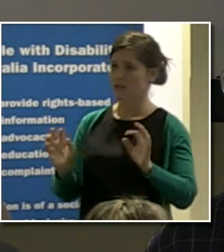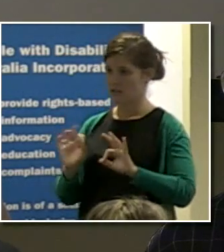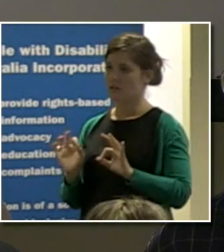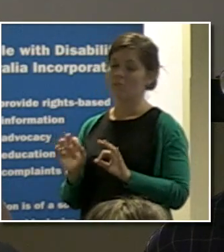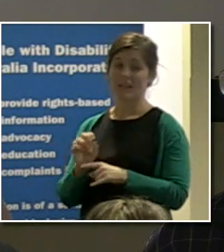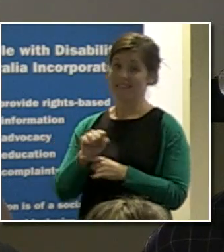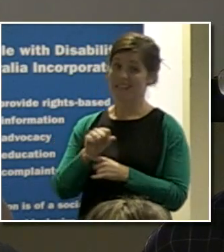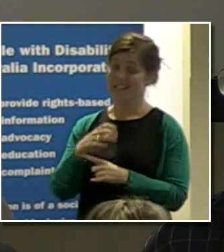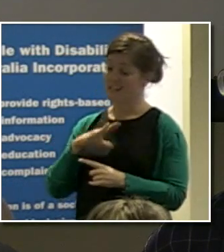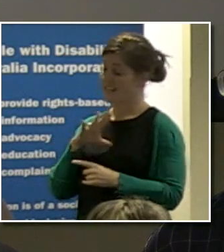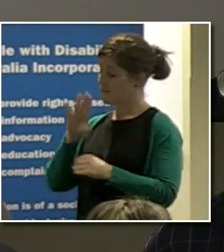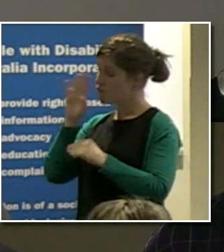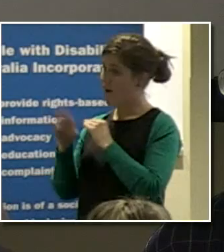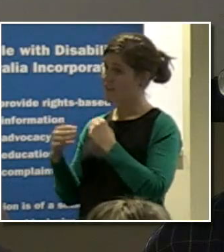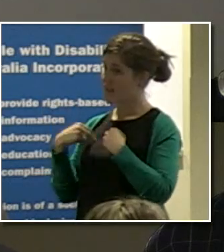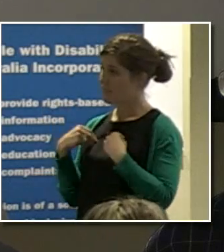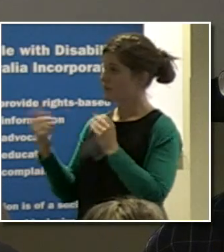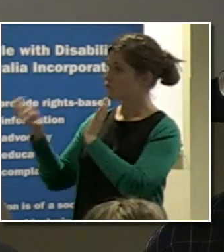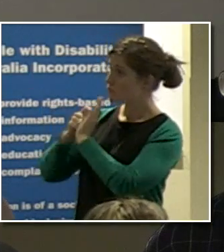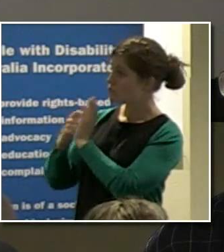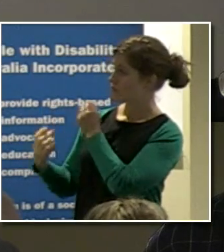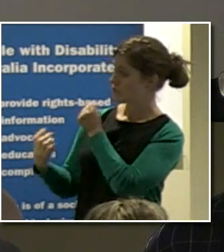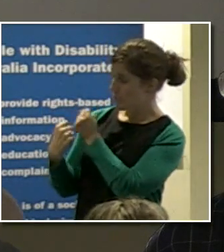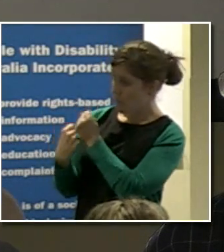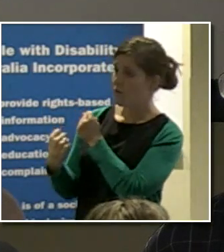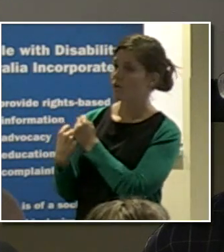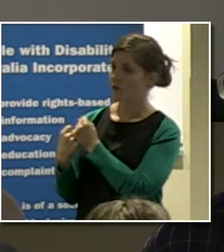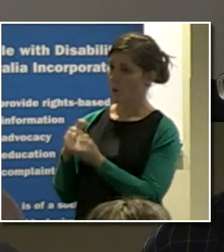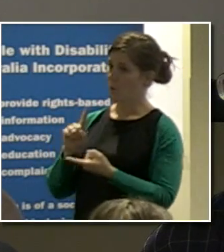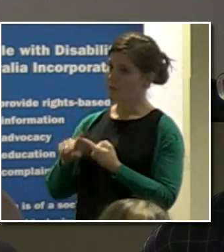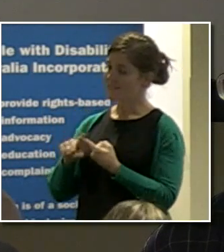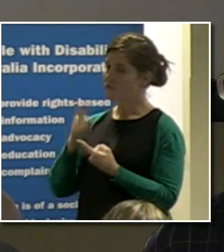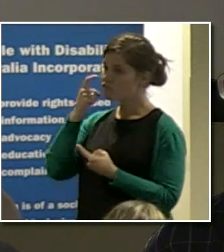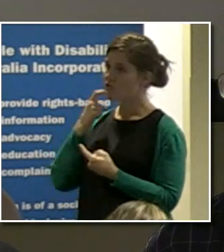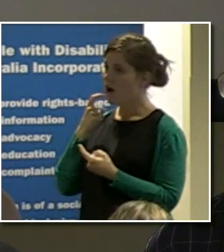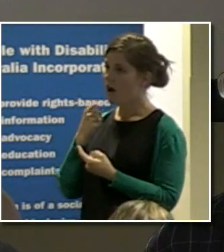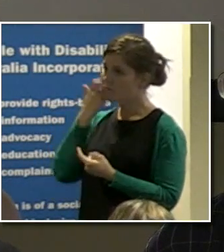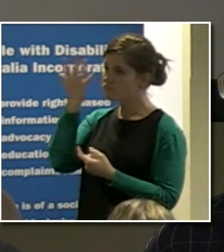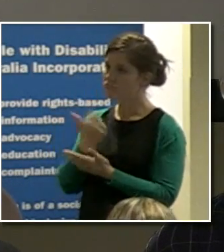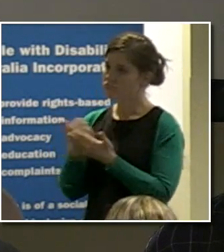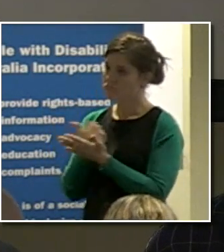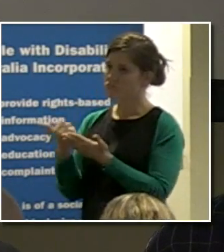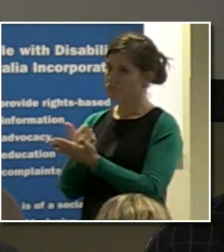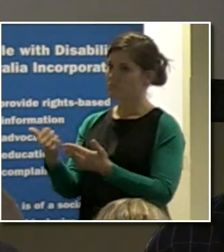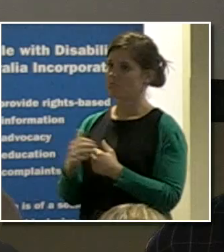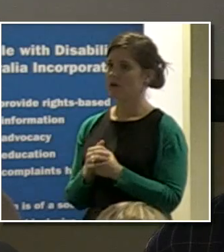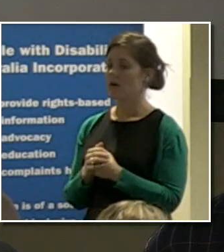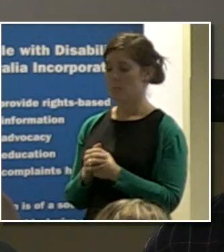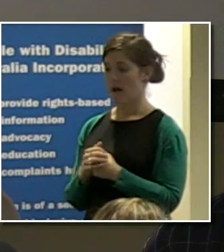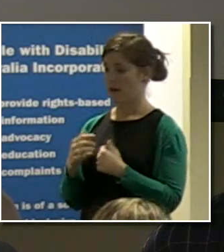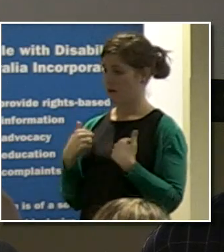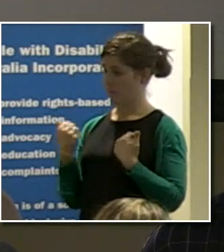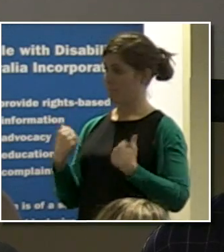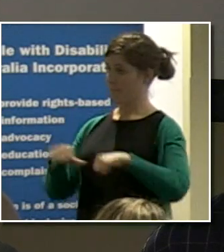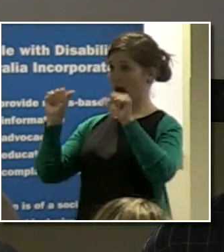private involvement and sponsorship, and we're still clawing back stuff every time we can, but for us to actually be in a position where we're